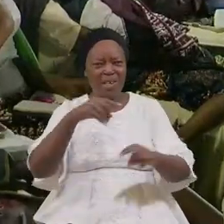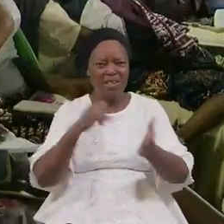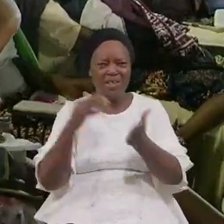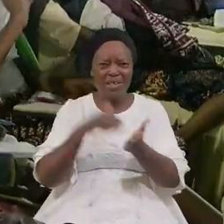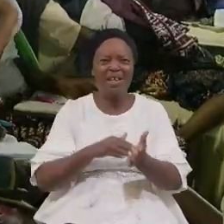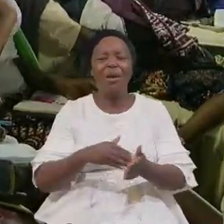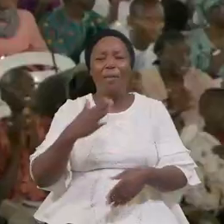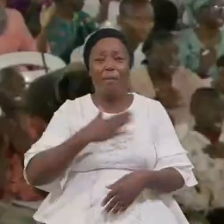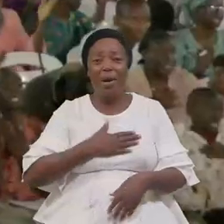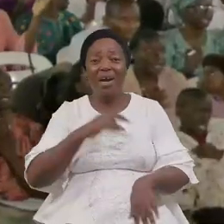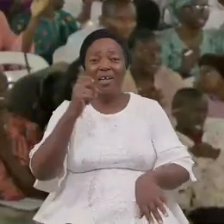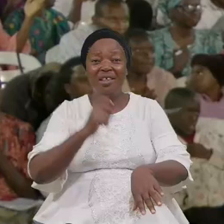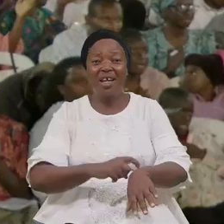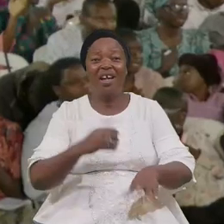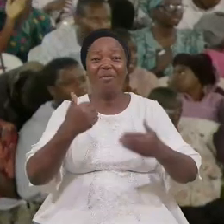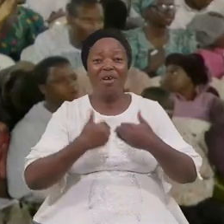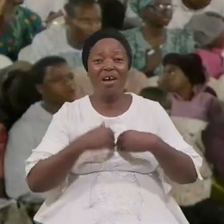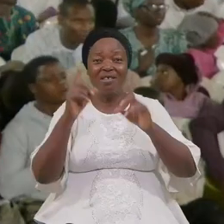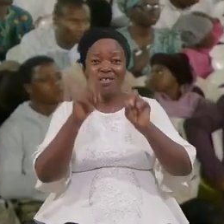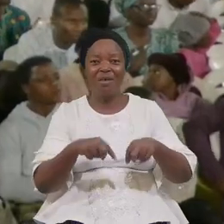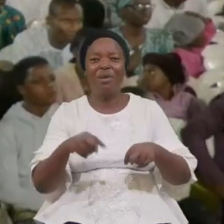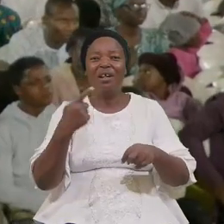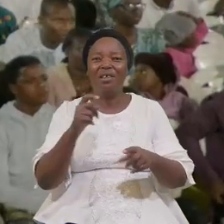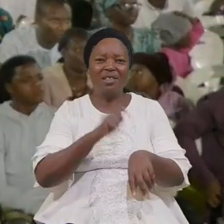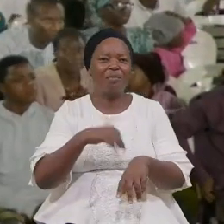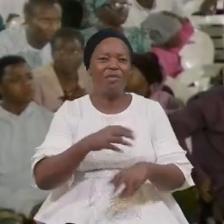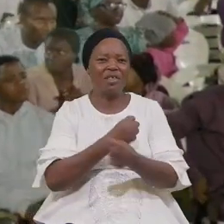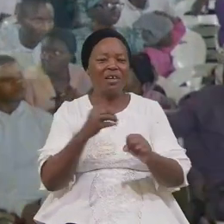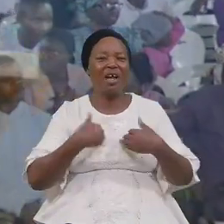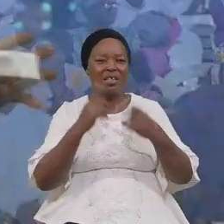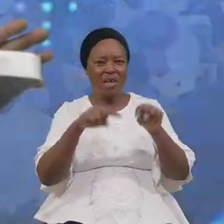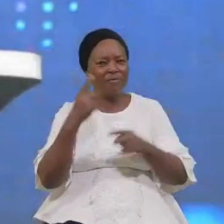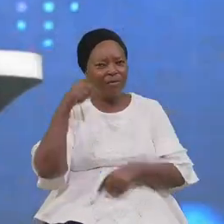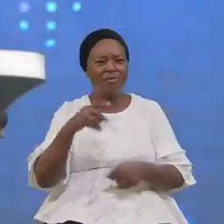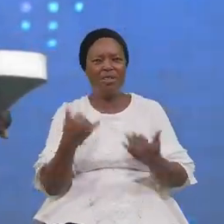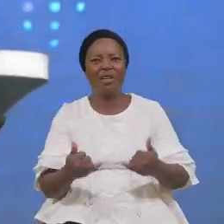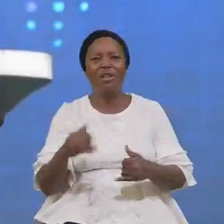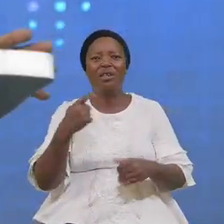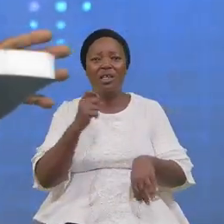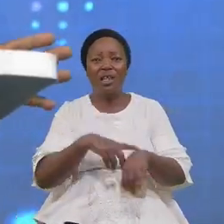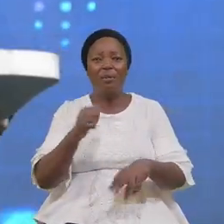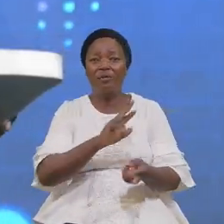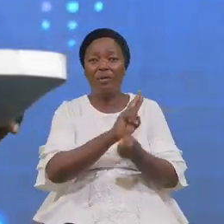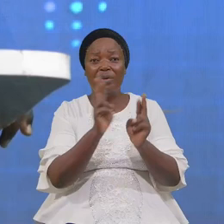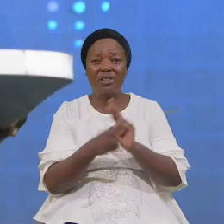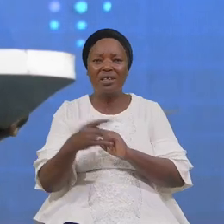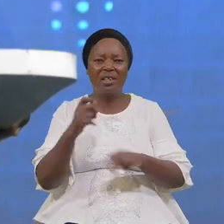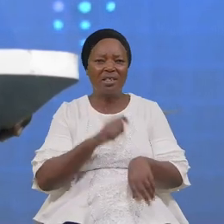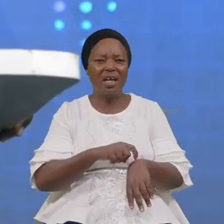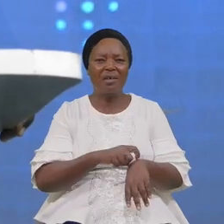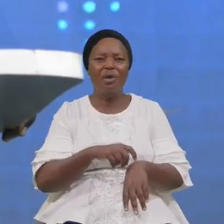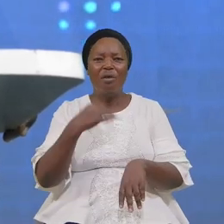time has come. The time of salvation has come for you. The time of repentance, the time